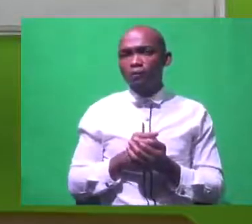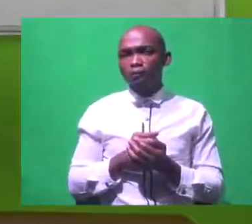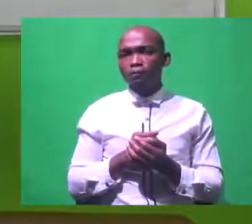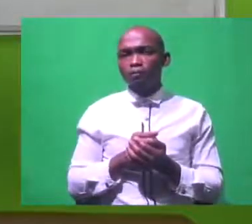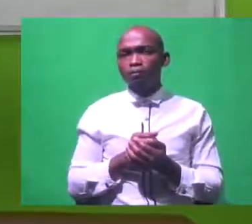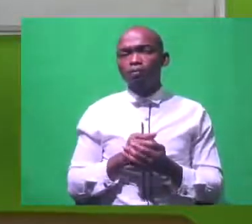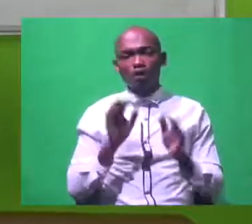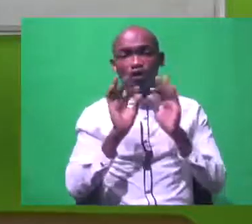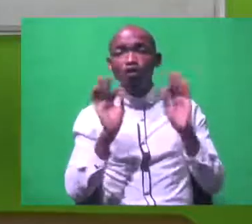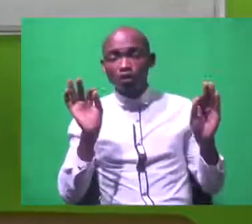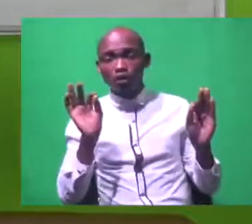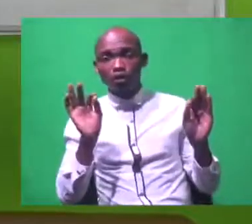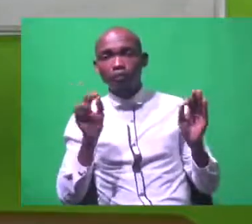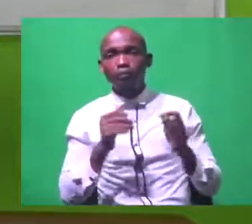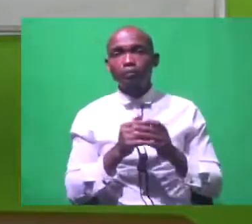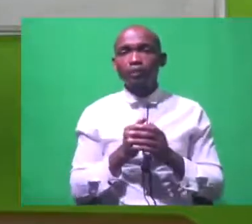Okay, very good.